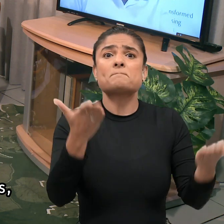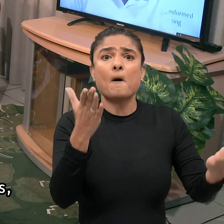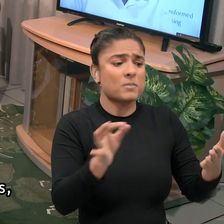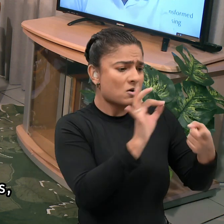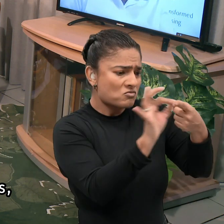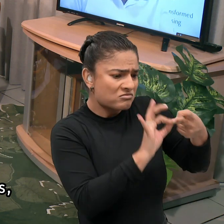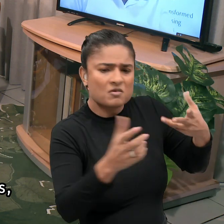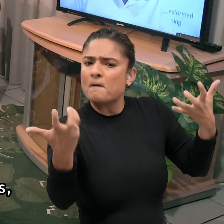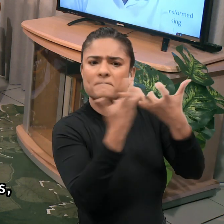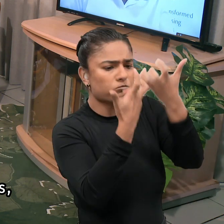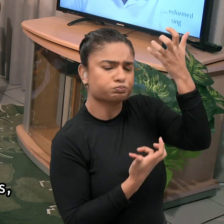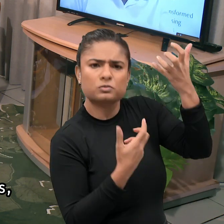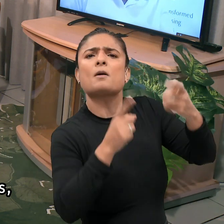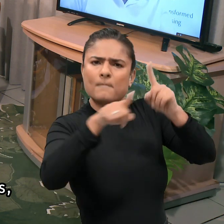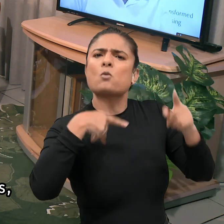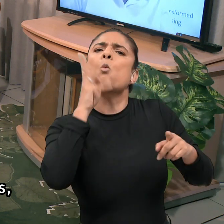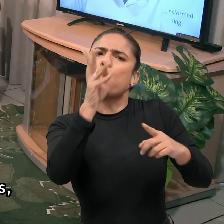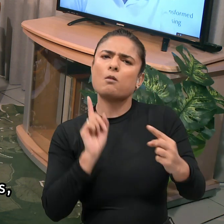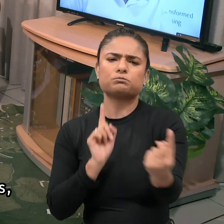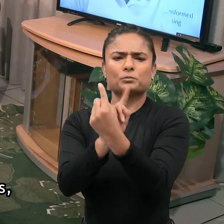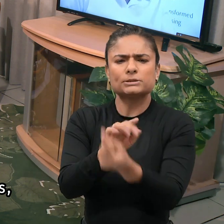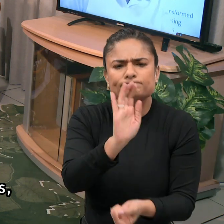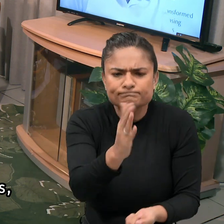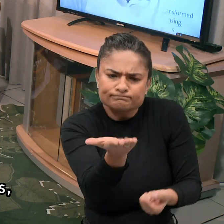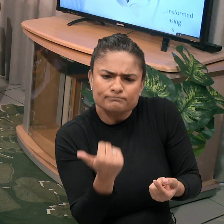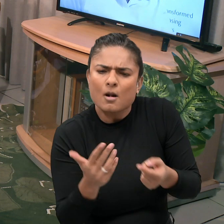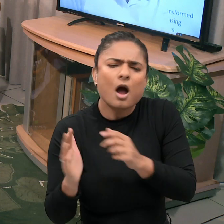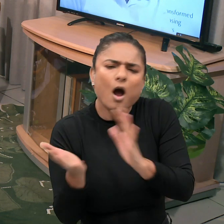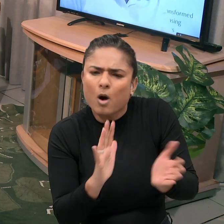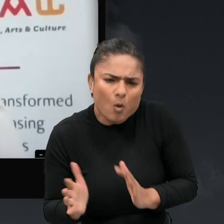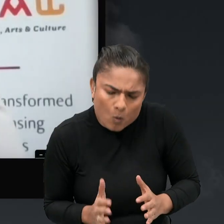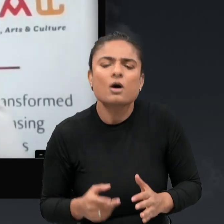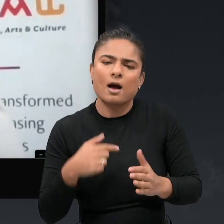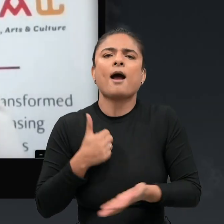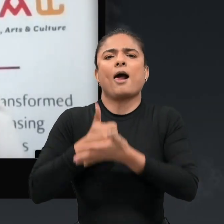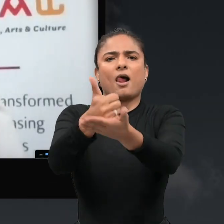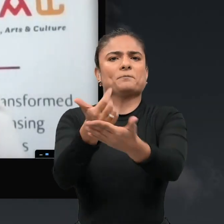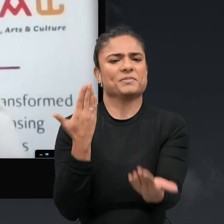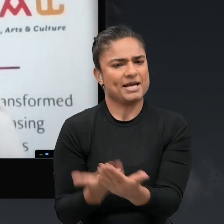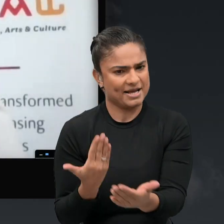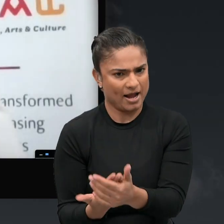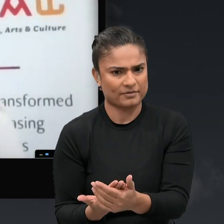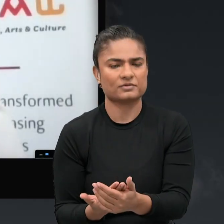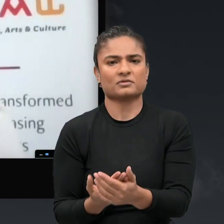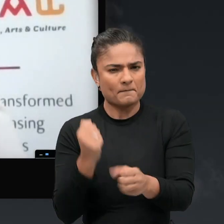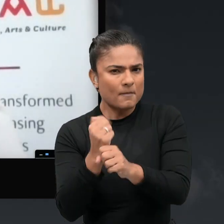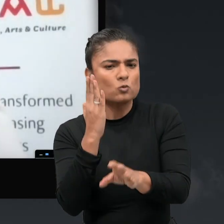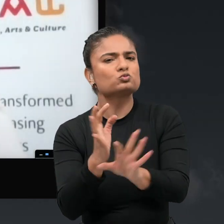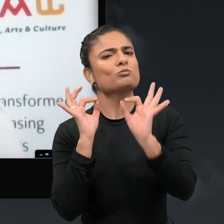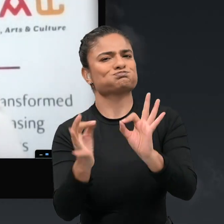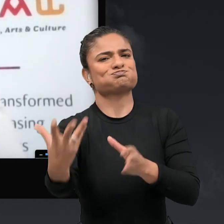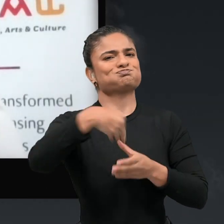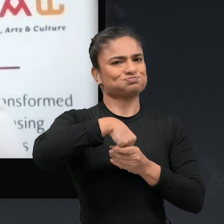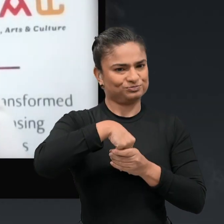even if they don't necessarily meet all our requirements, we're able to reach out to them and assist them in ensuring that